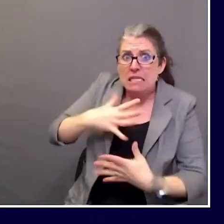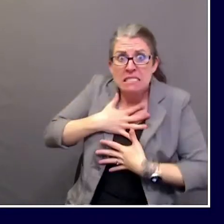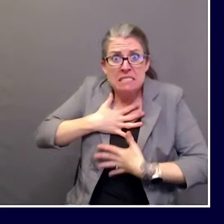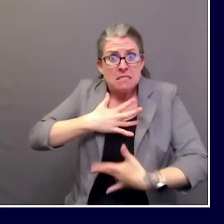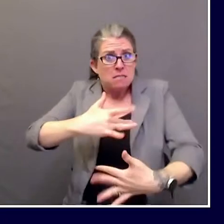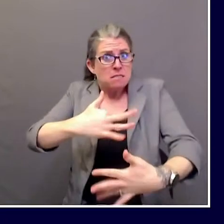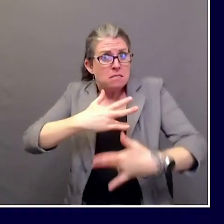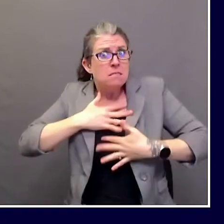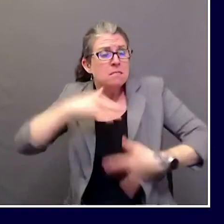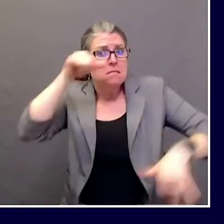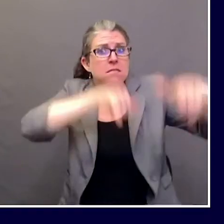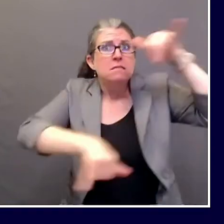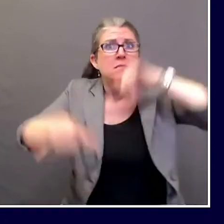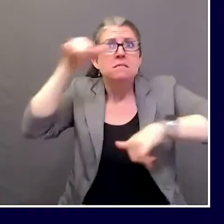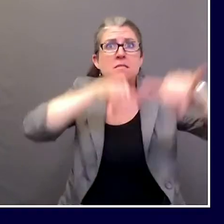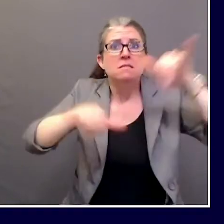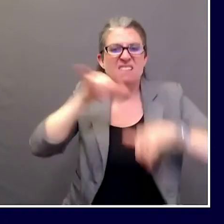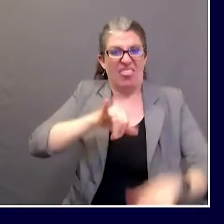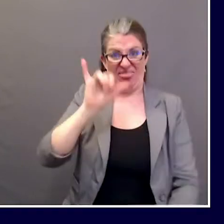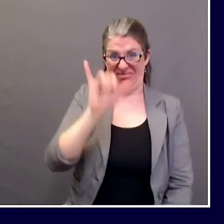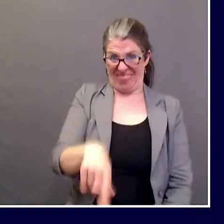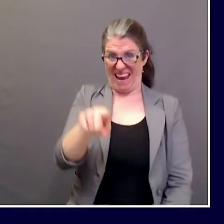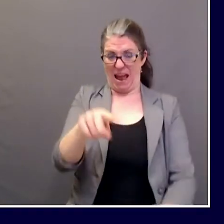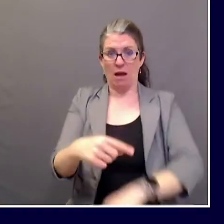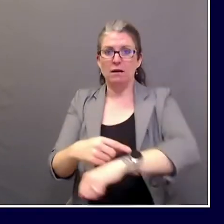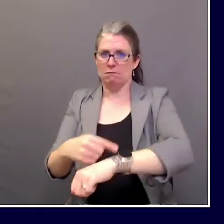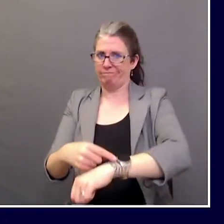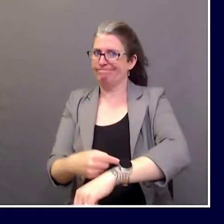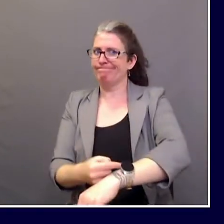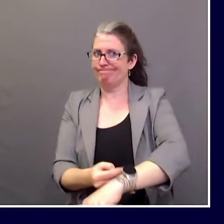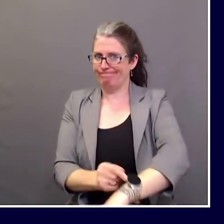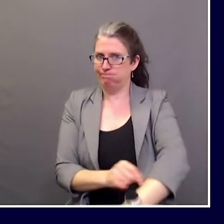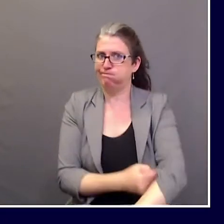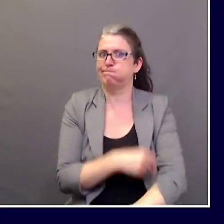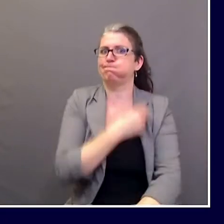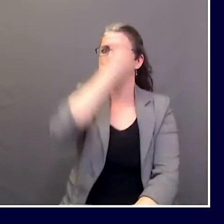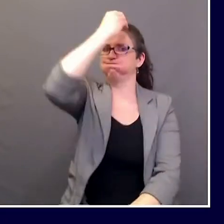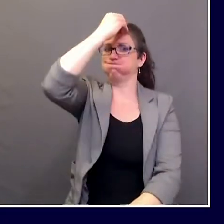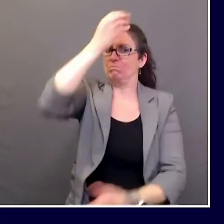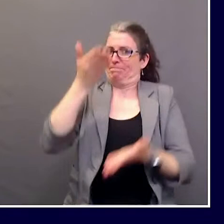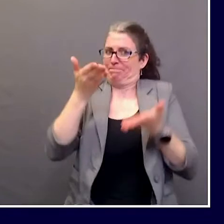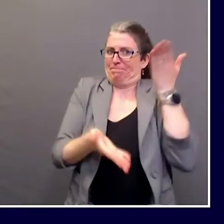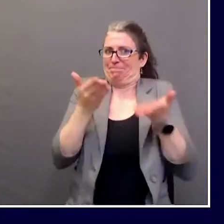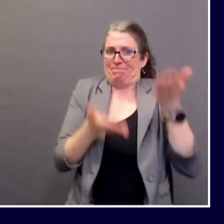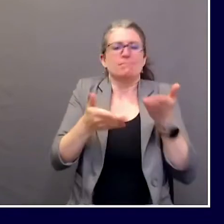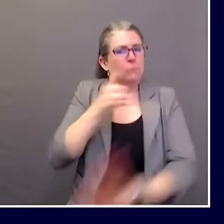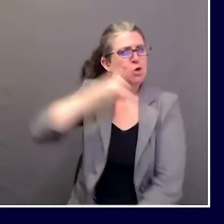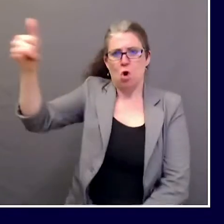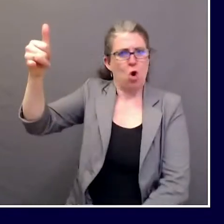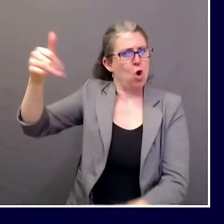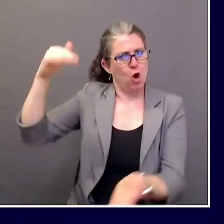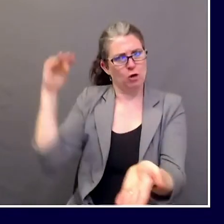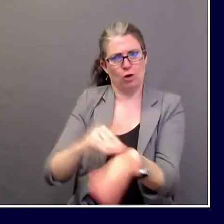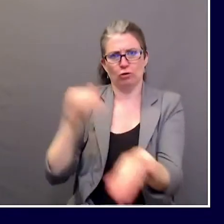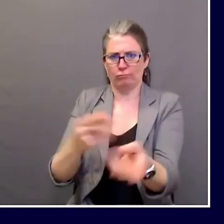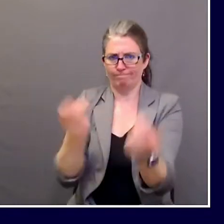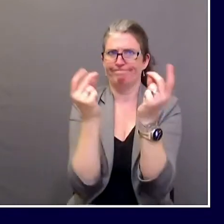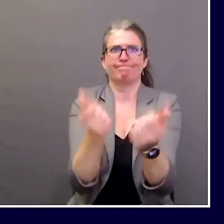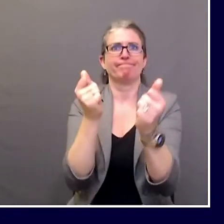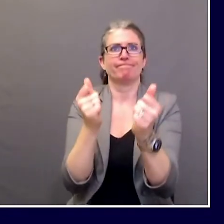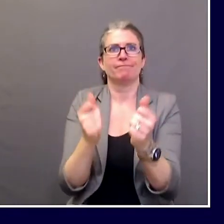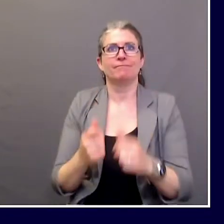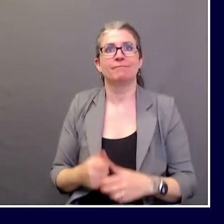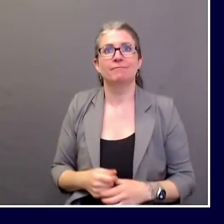vaccine, that what we are talking about today is extremely rare. Again, 6 cases that have been